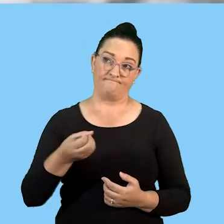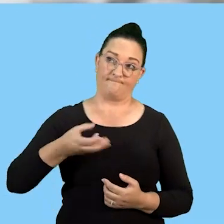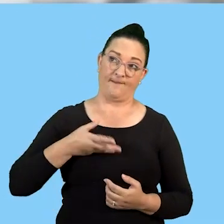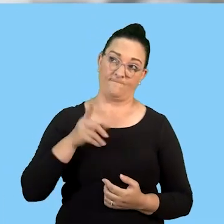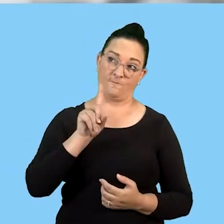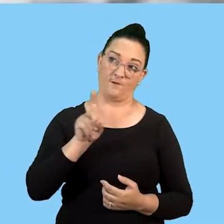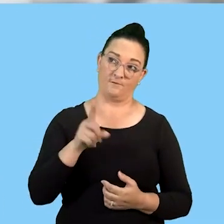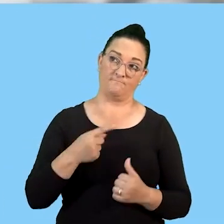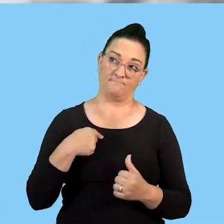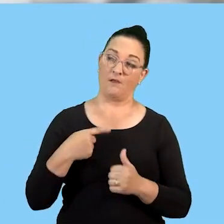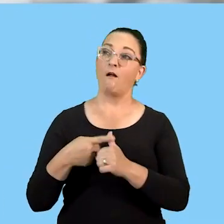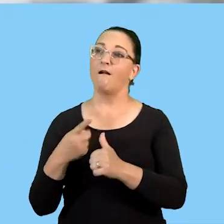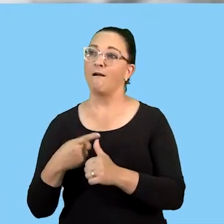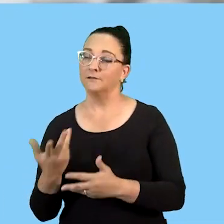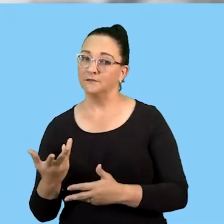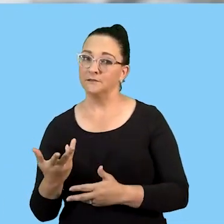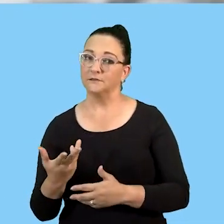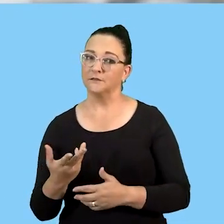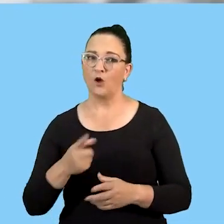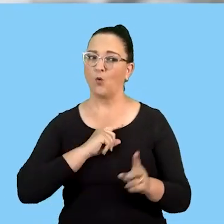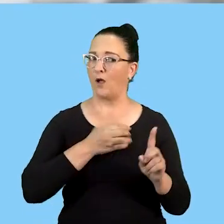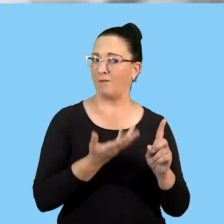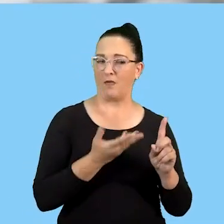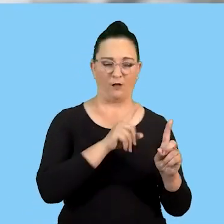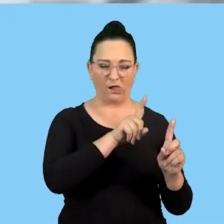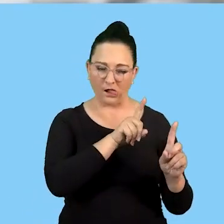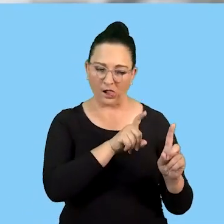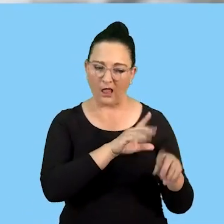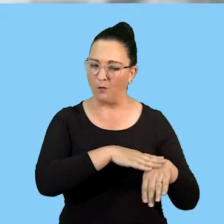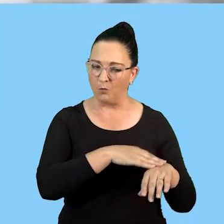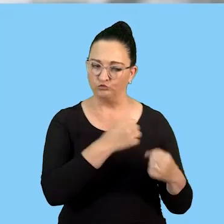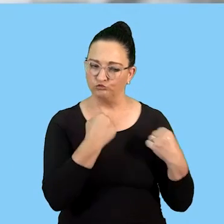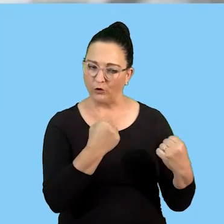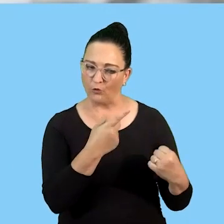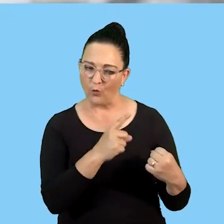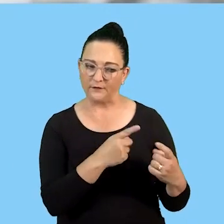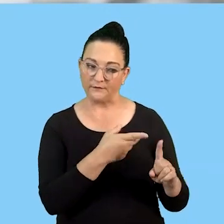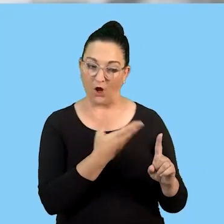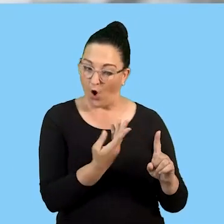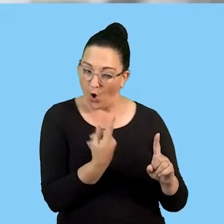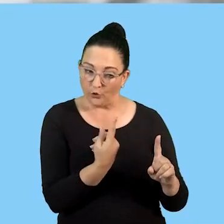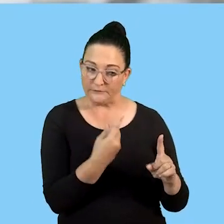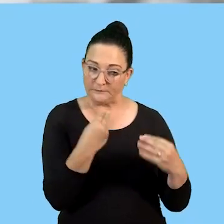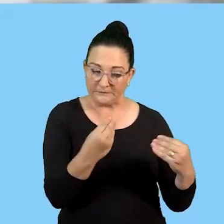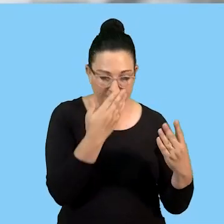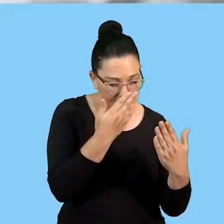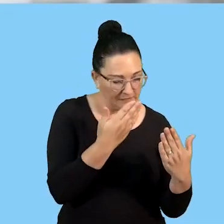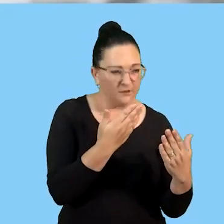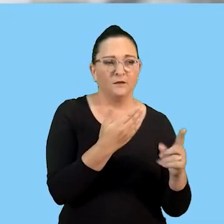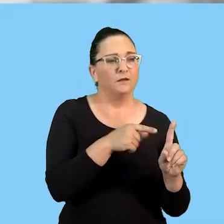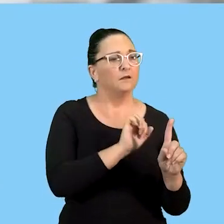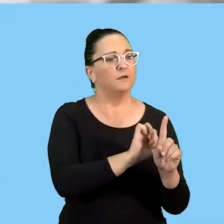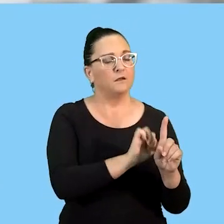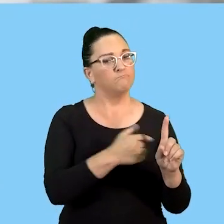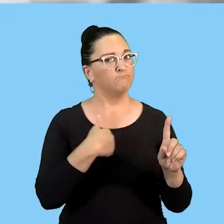questions where I answer to find out what are my other strengths besides teaching business studies. So you might